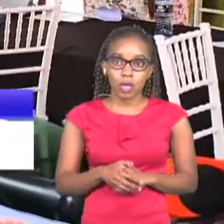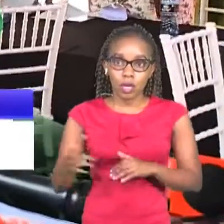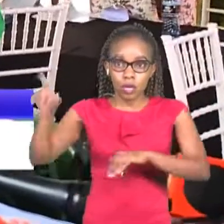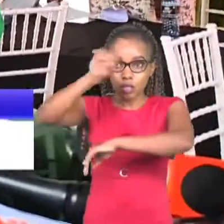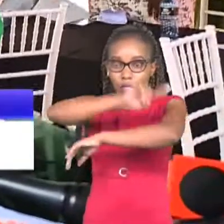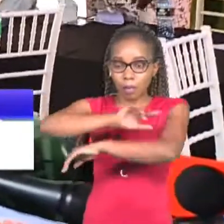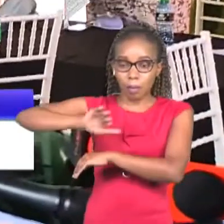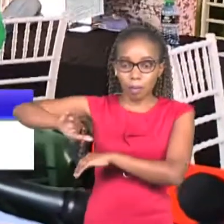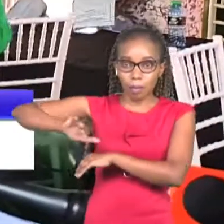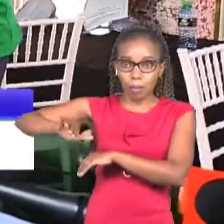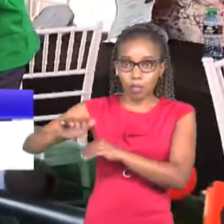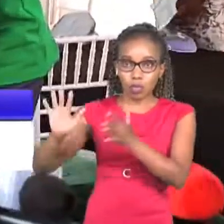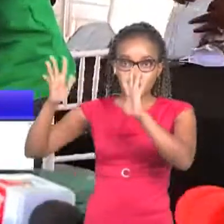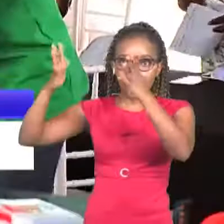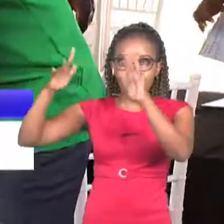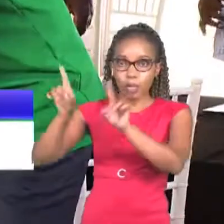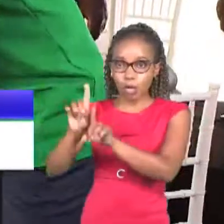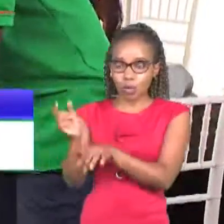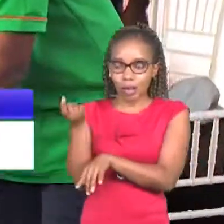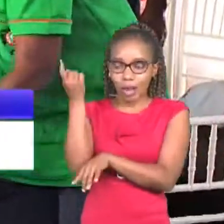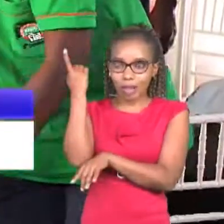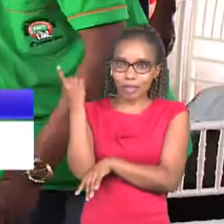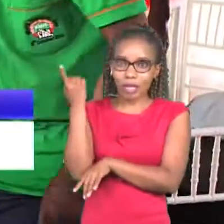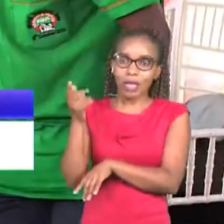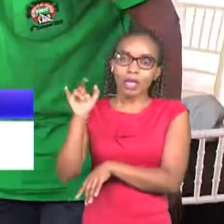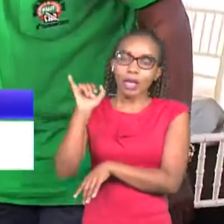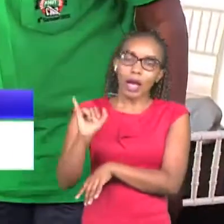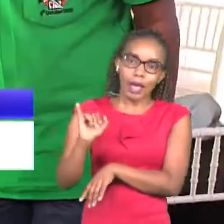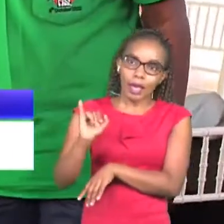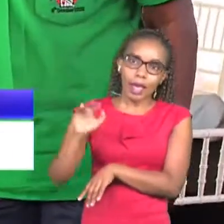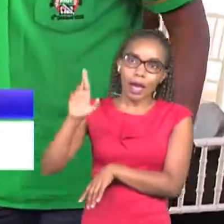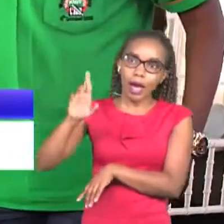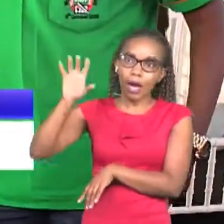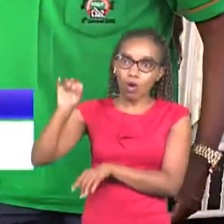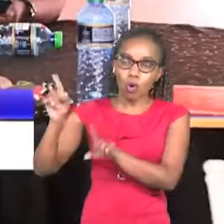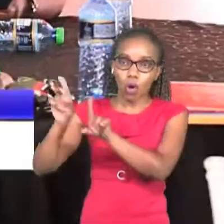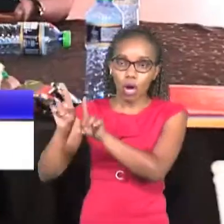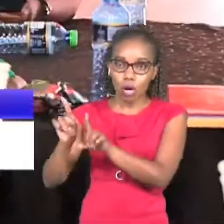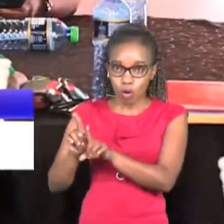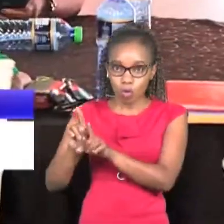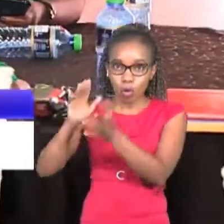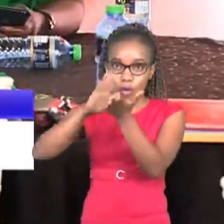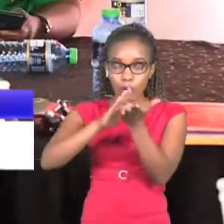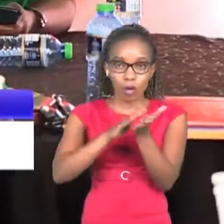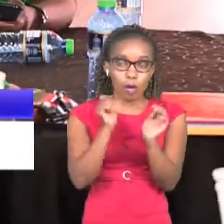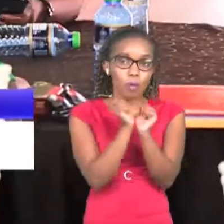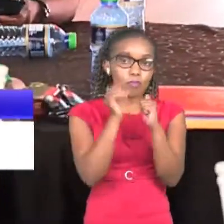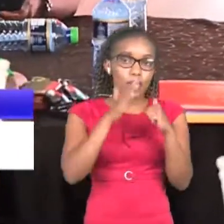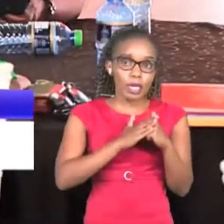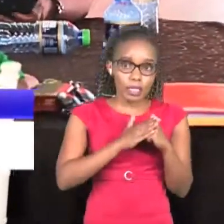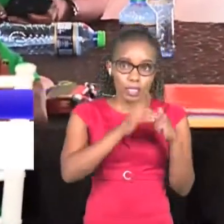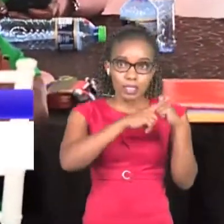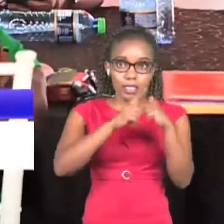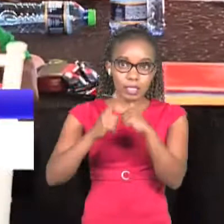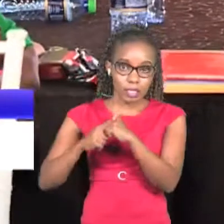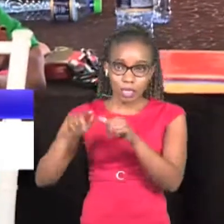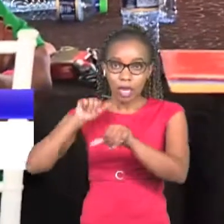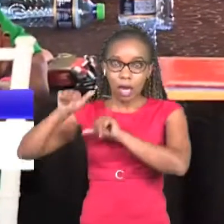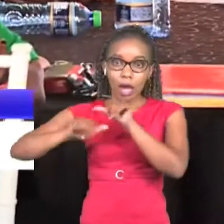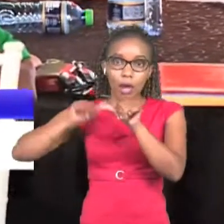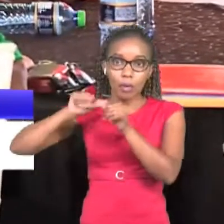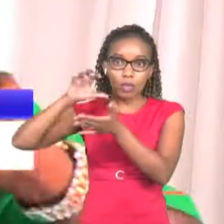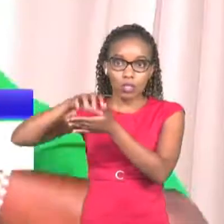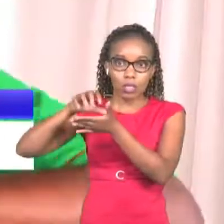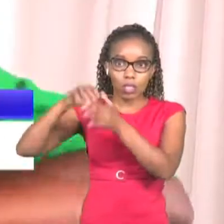to celebrate and understand the use of ILO and UNESCO recommendations of 1966 concerning the status of